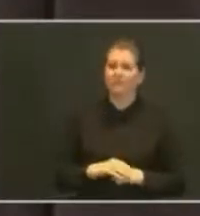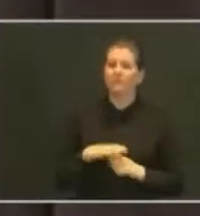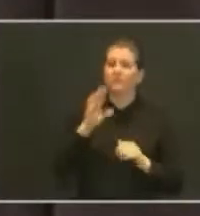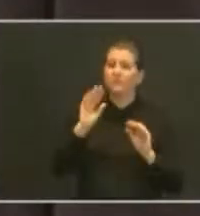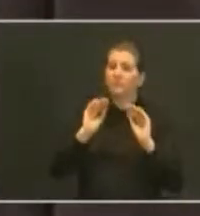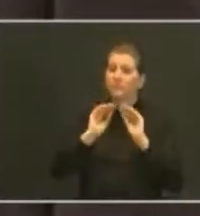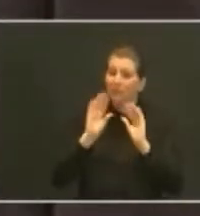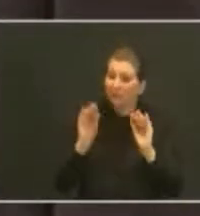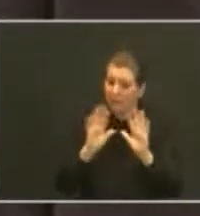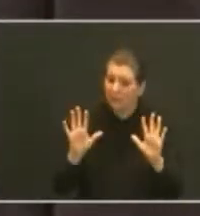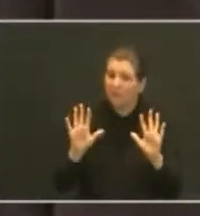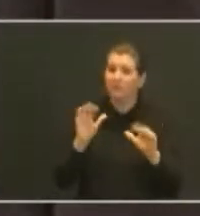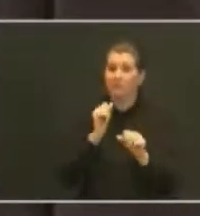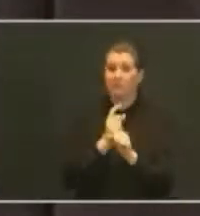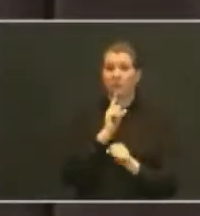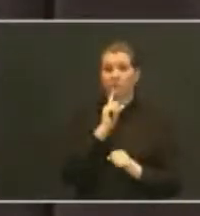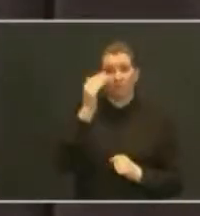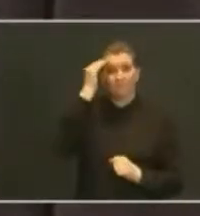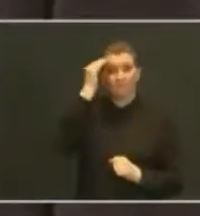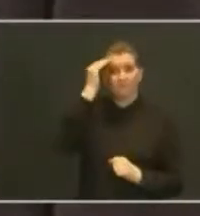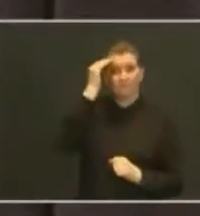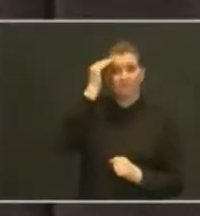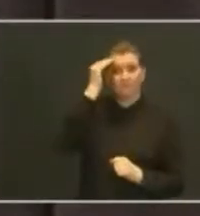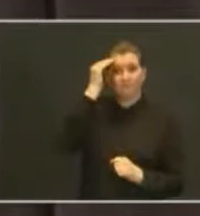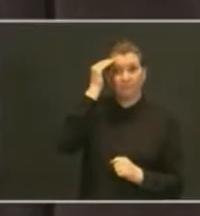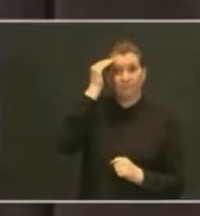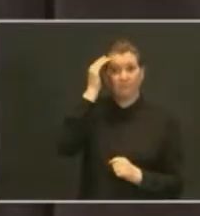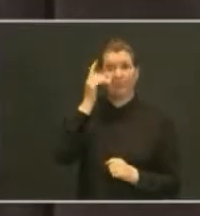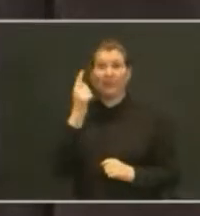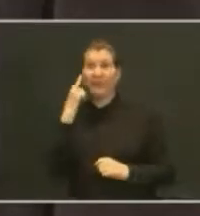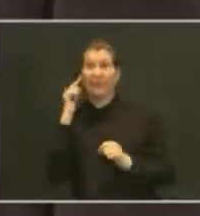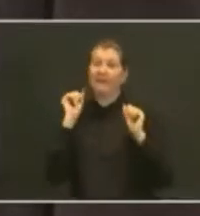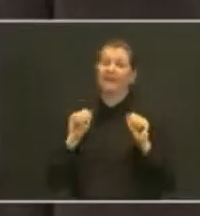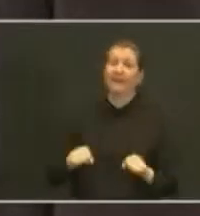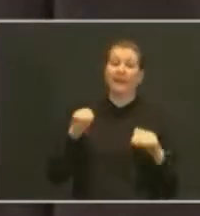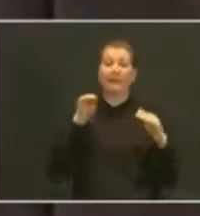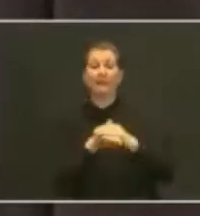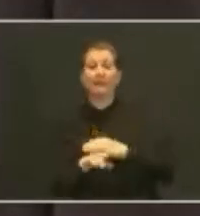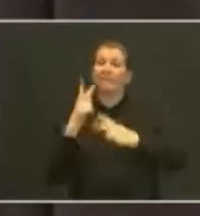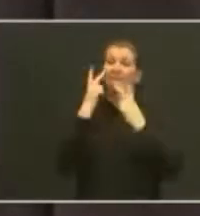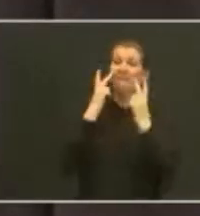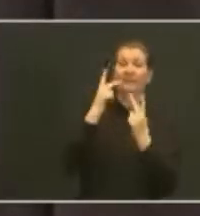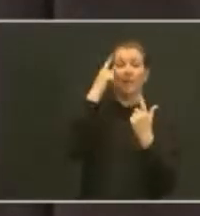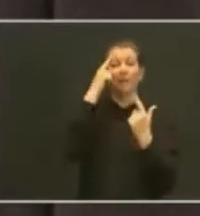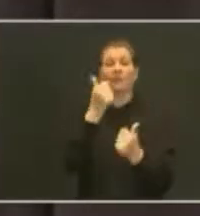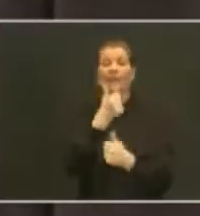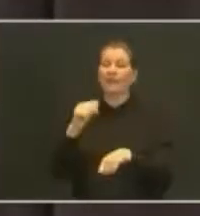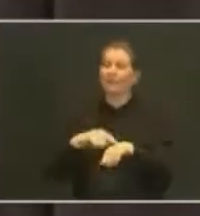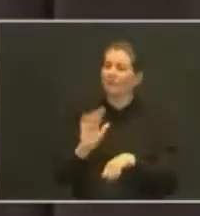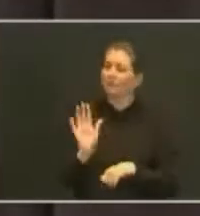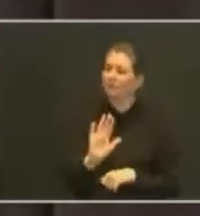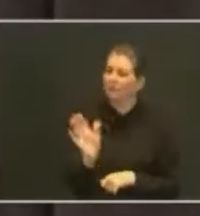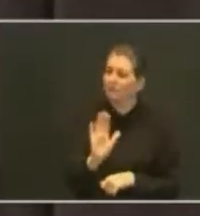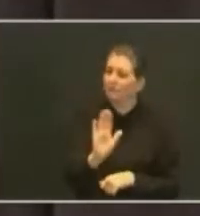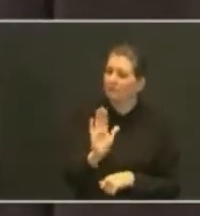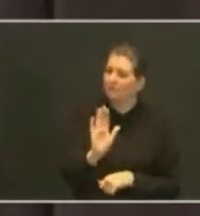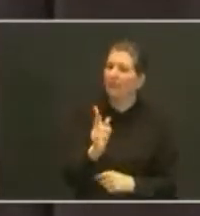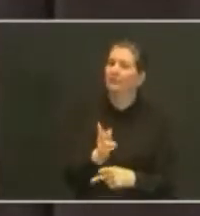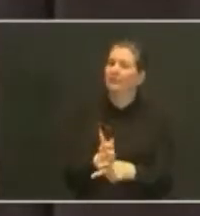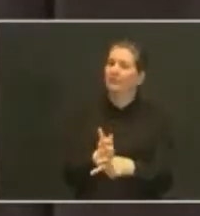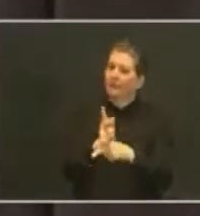is not just going back to normal because we have to still take significant precautions like